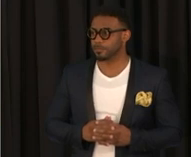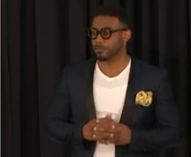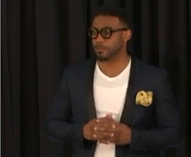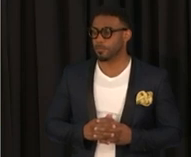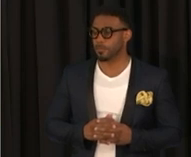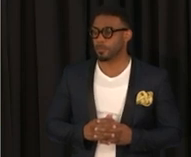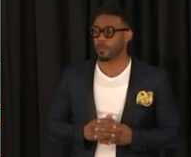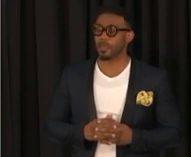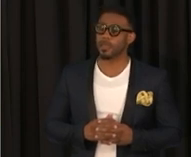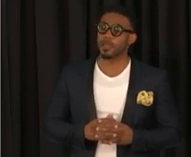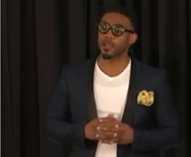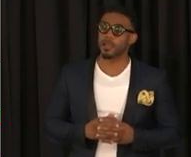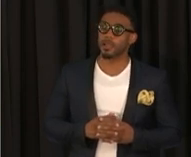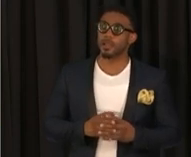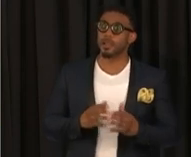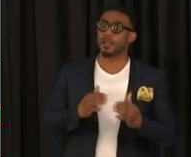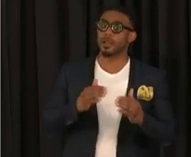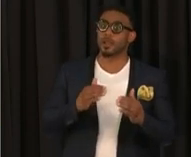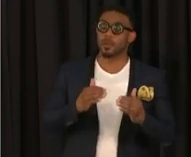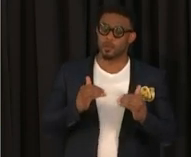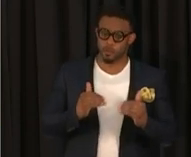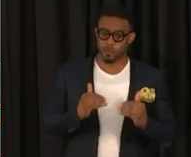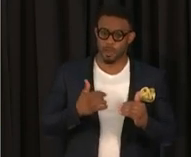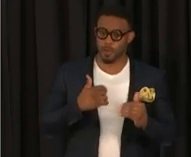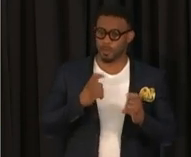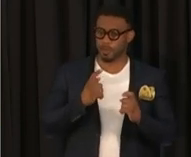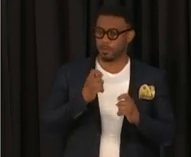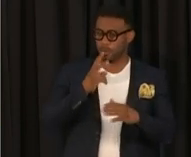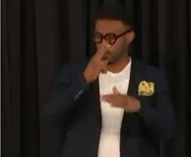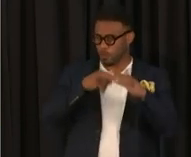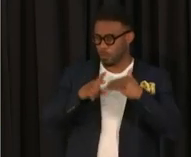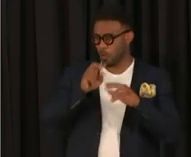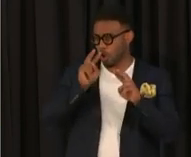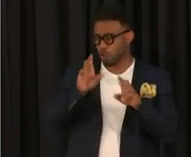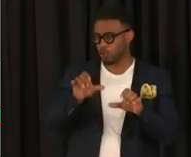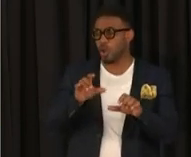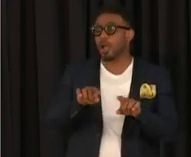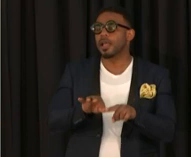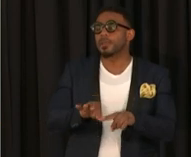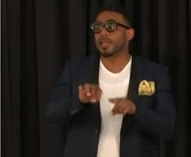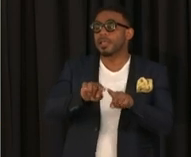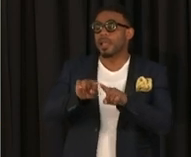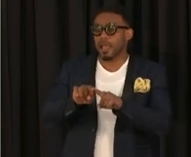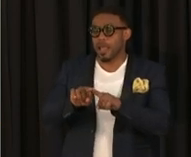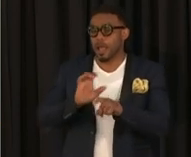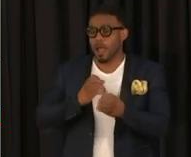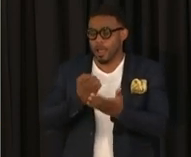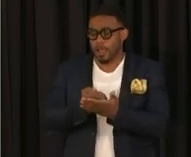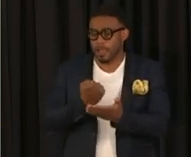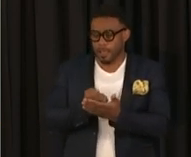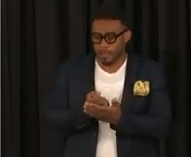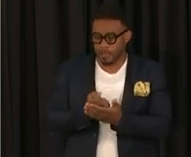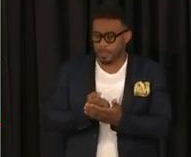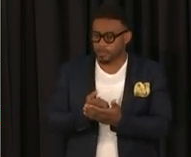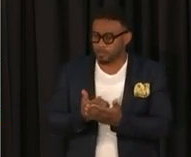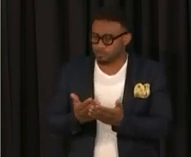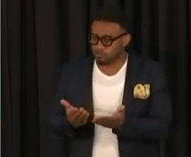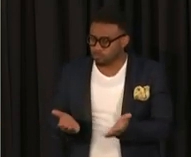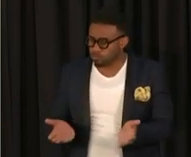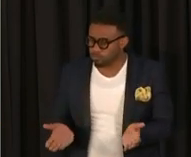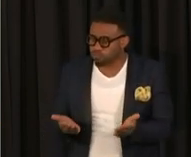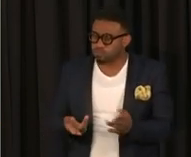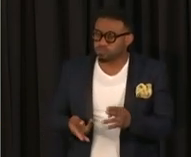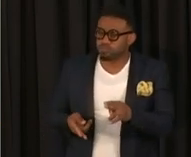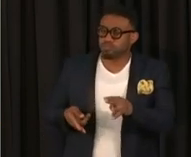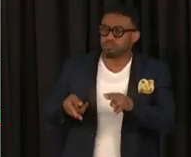Moving from what we have closed and approved so far, I want to give a little preview of what we're looking to do, especially as you know our economy is ramping back up